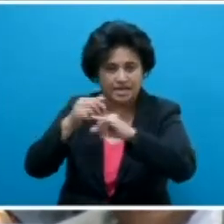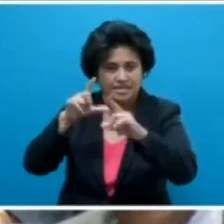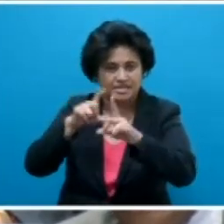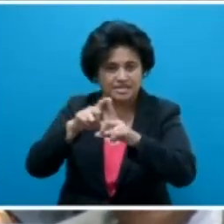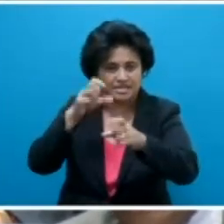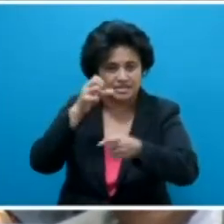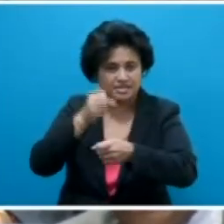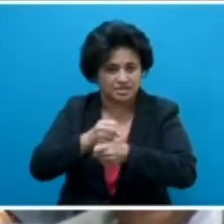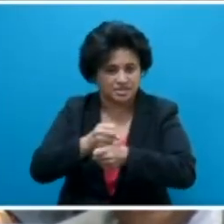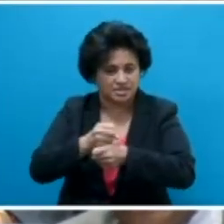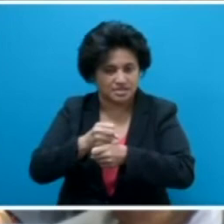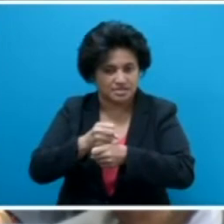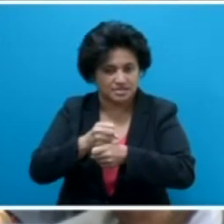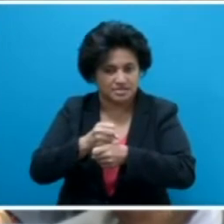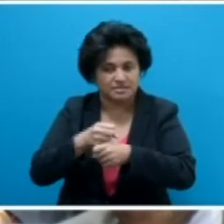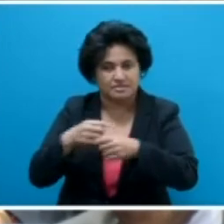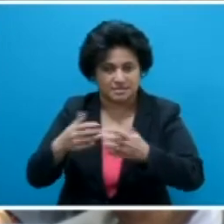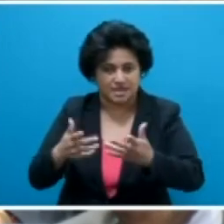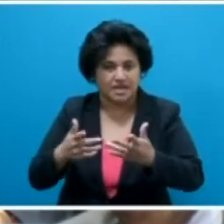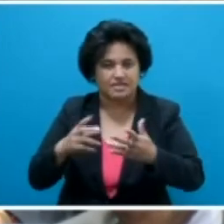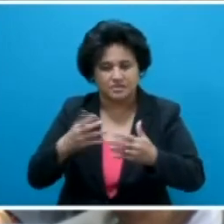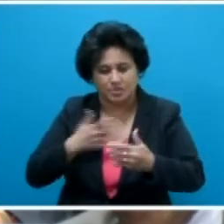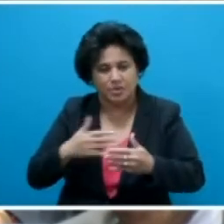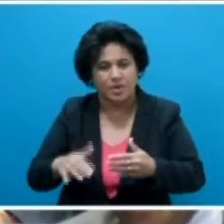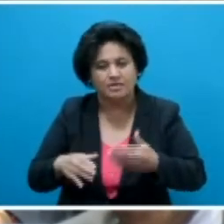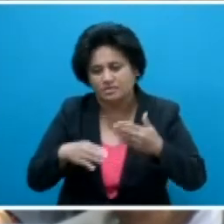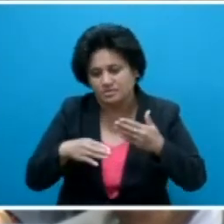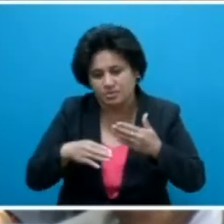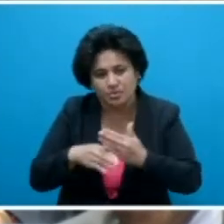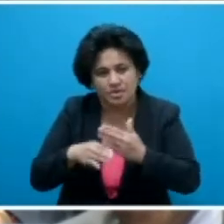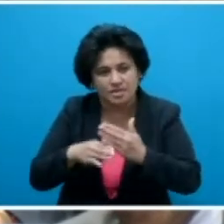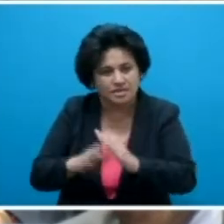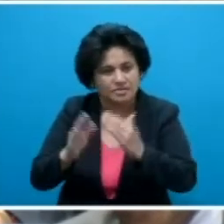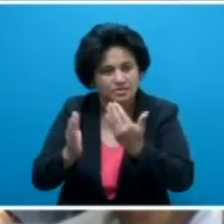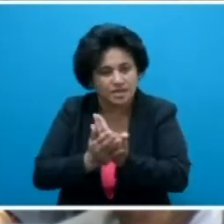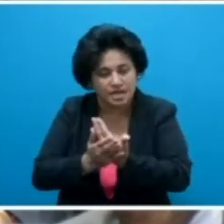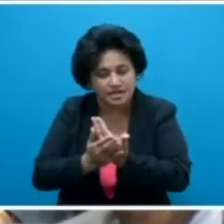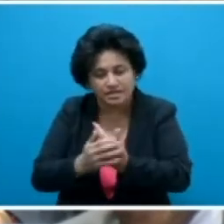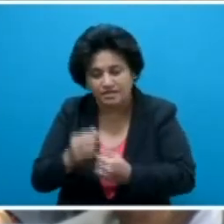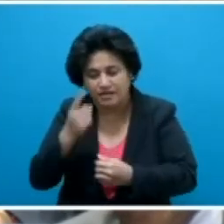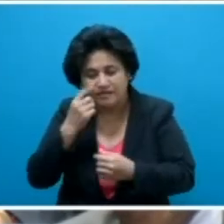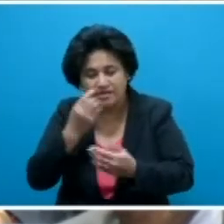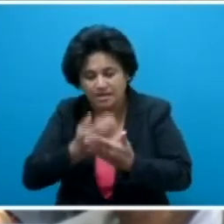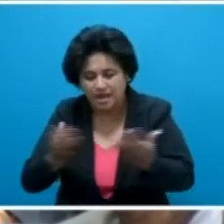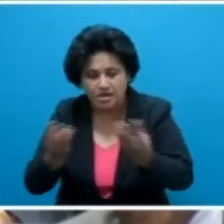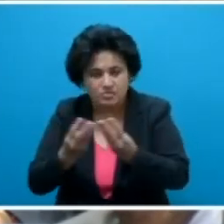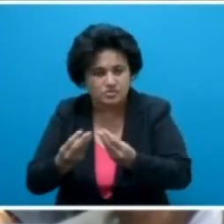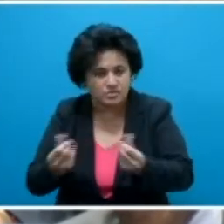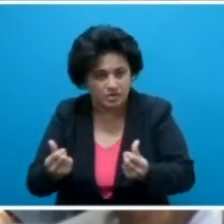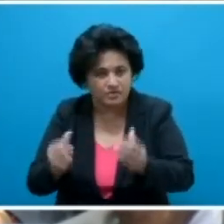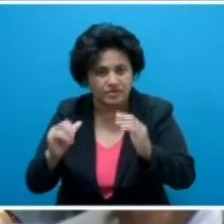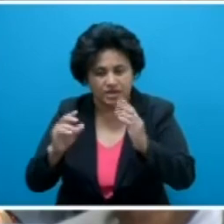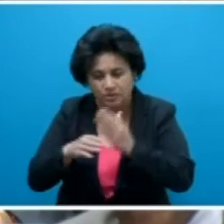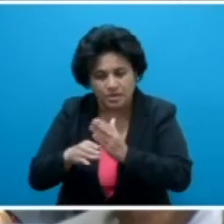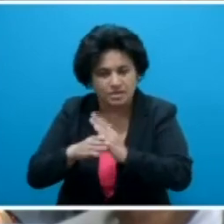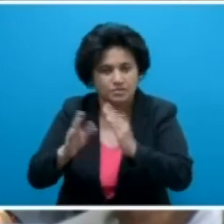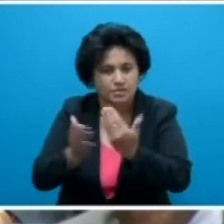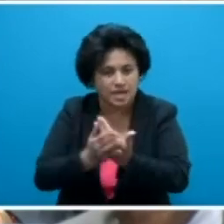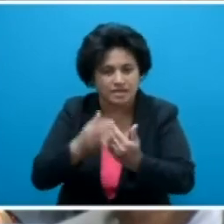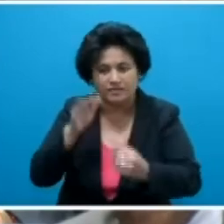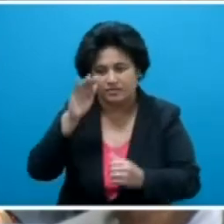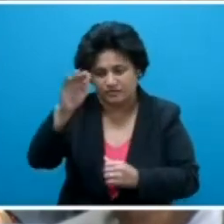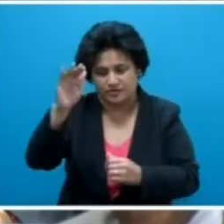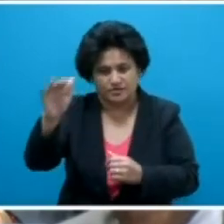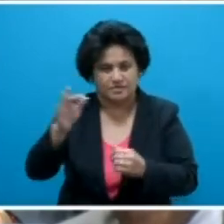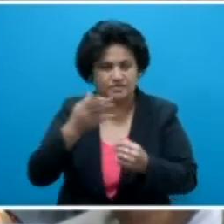vain. But by working together and finding common ground for the future of our nation and the world,